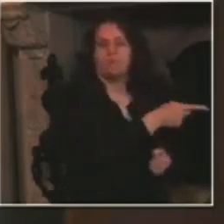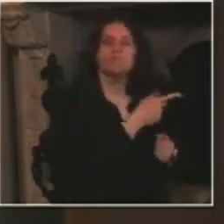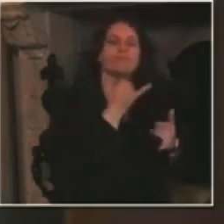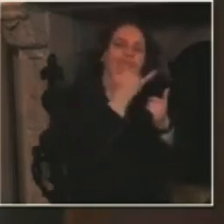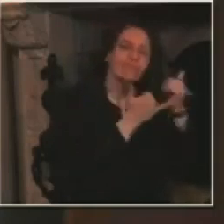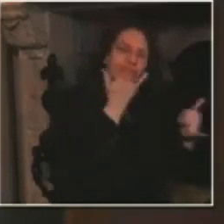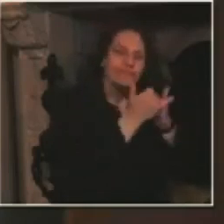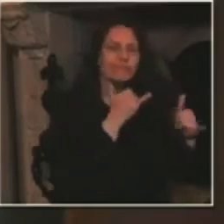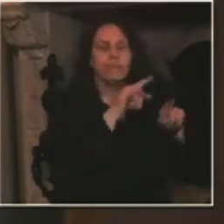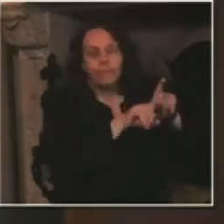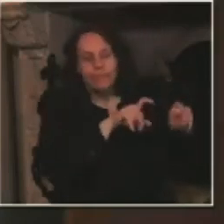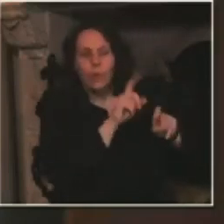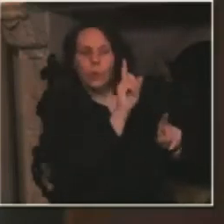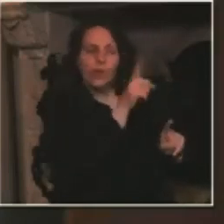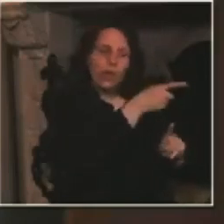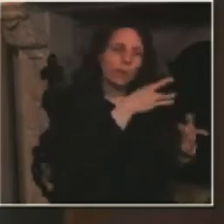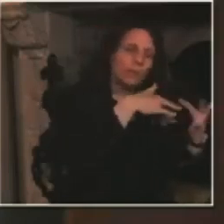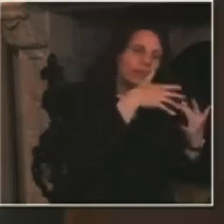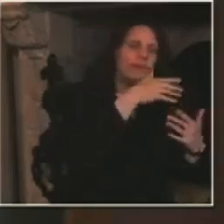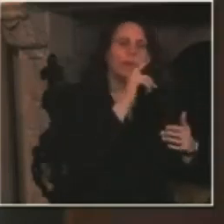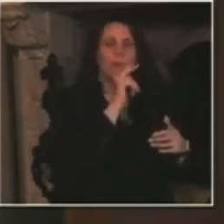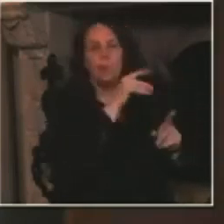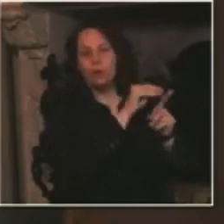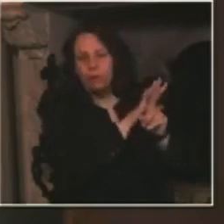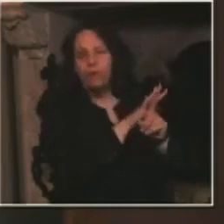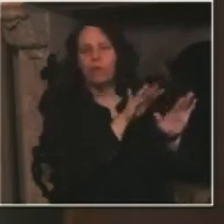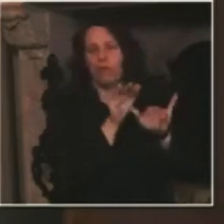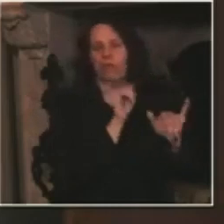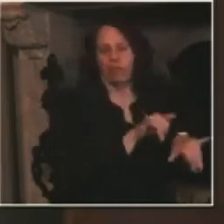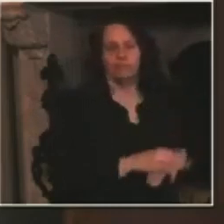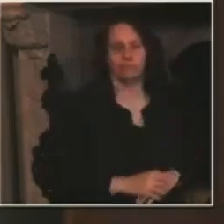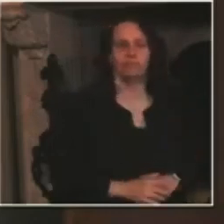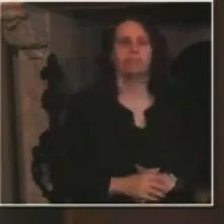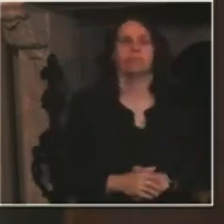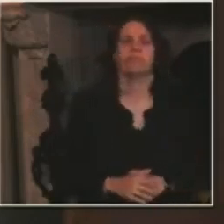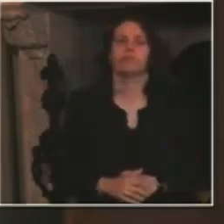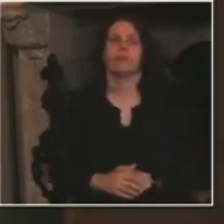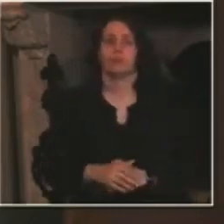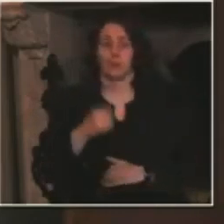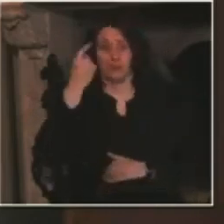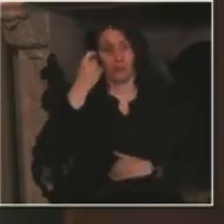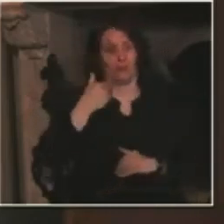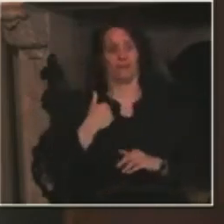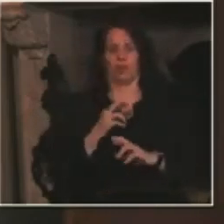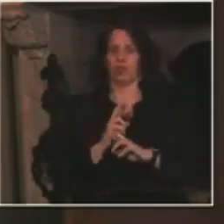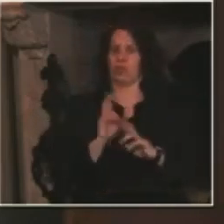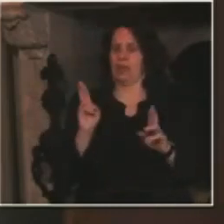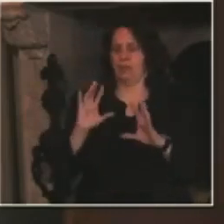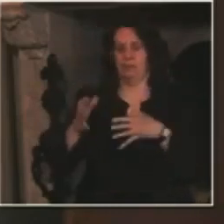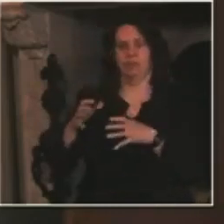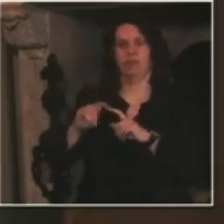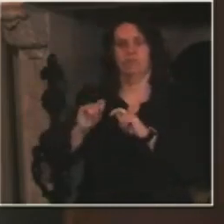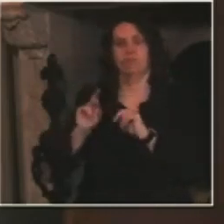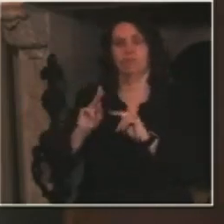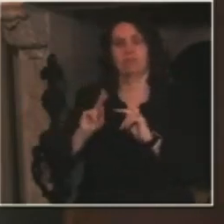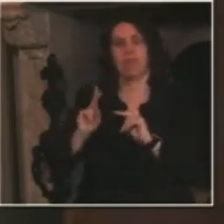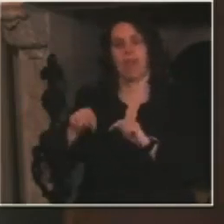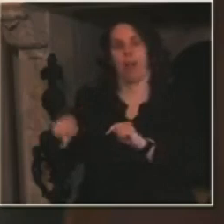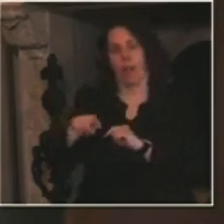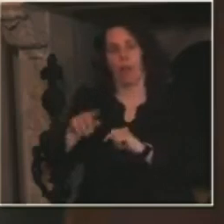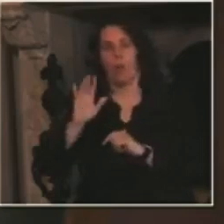contact tracing team to do the follow-up on. So we have wanted to be and have been able to be helpful